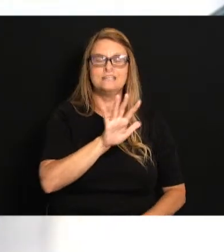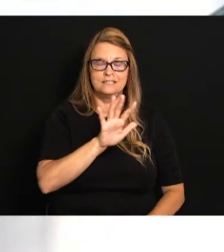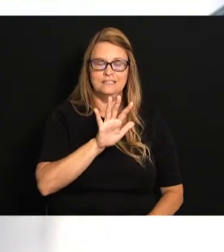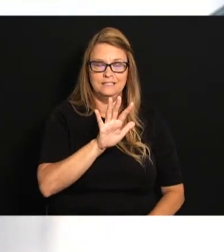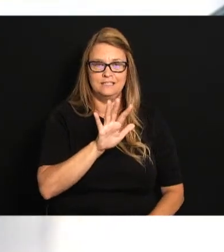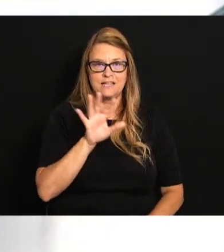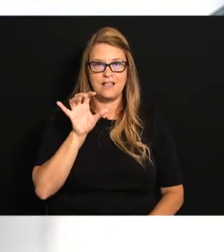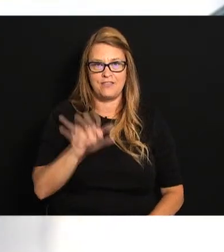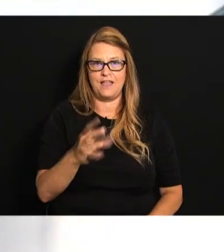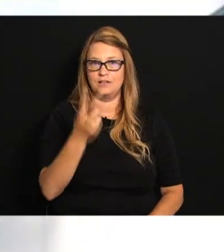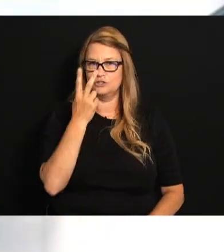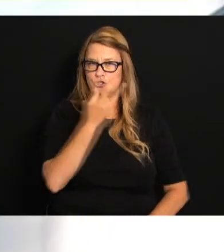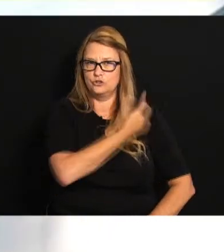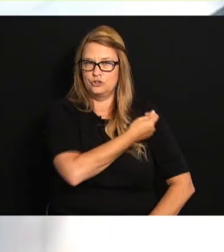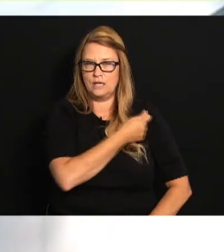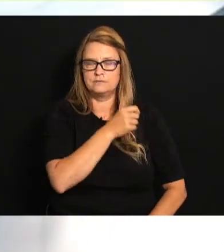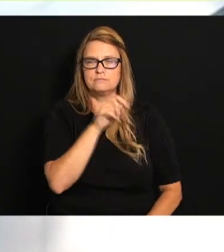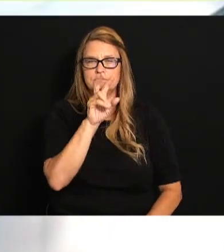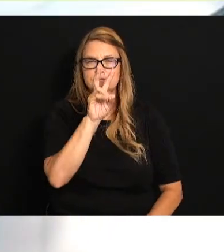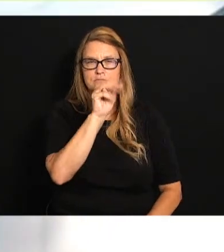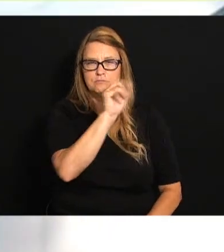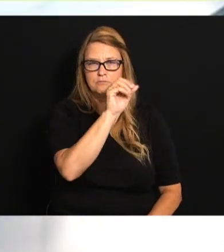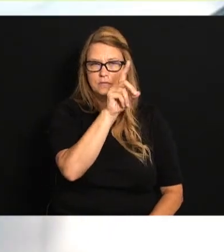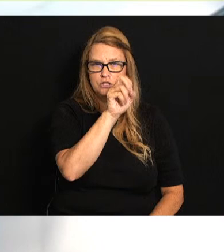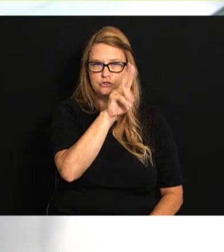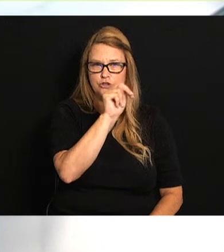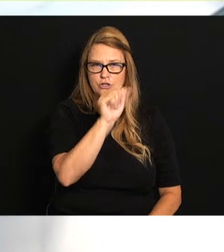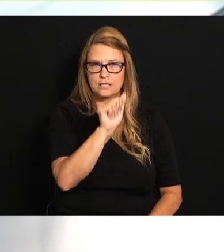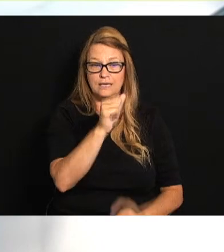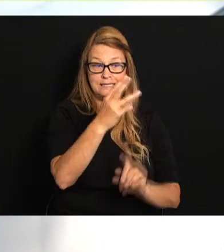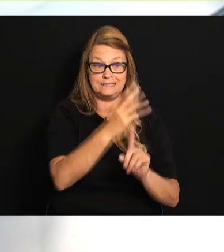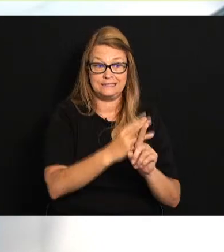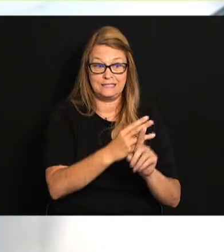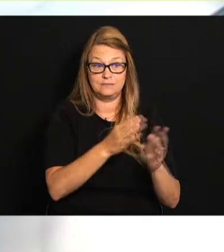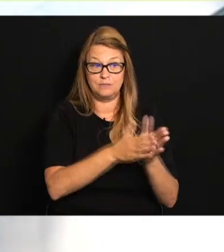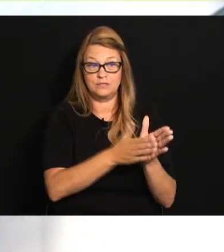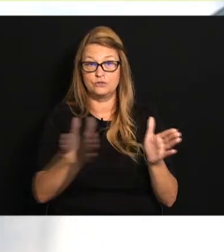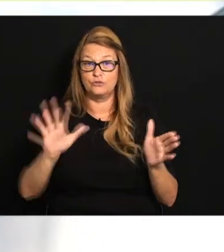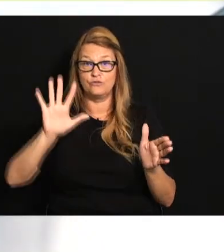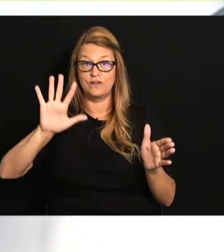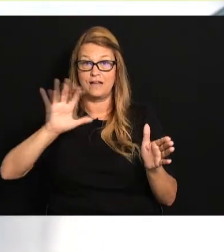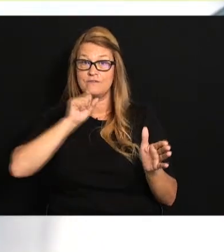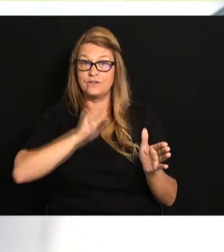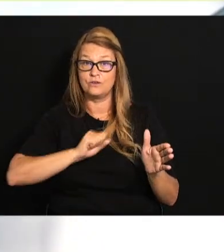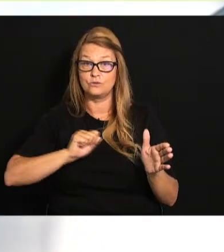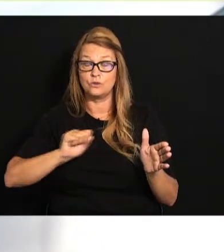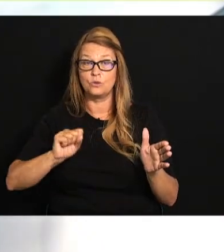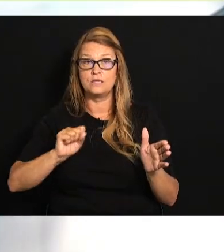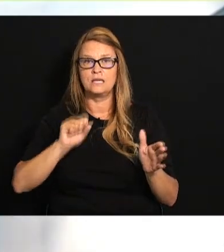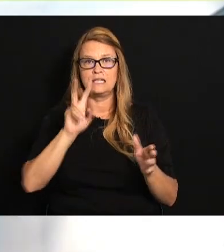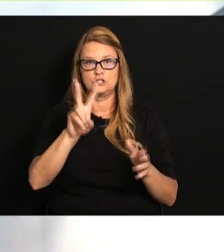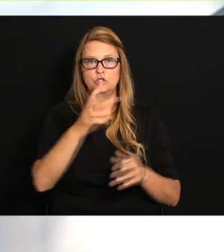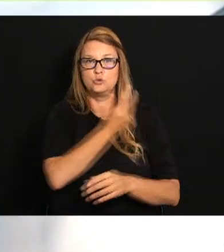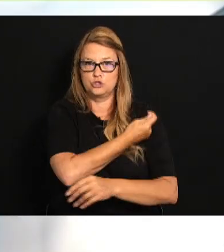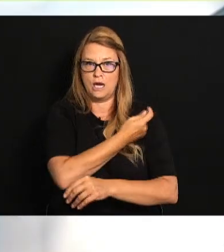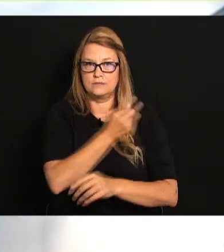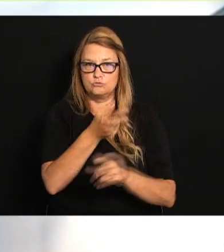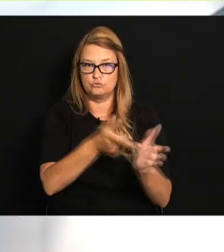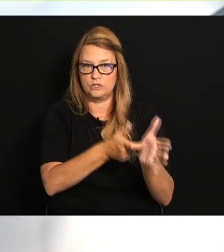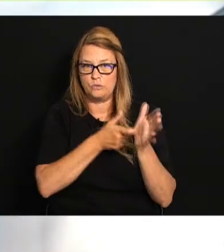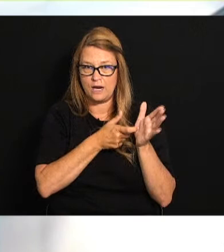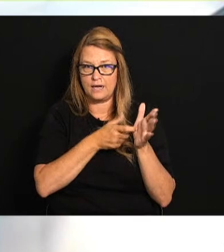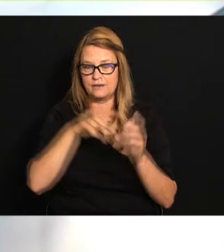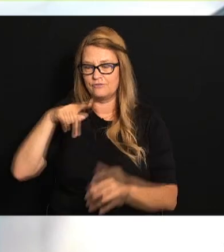The two vaccines, Moderna is for ages 6 months through 5 years, and it's a 2-dose primary series. The